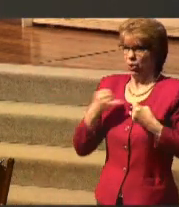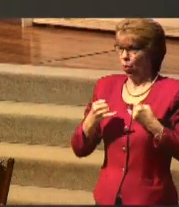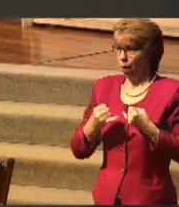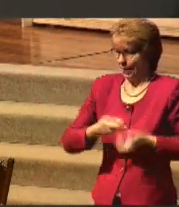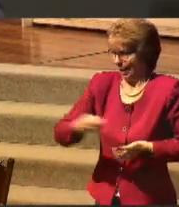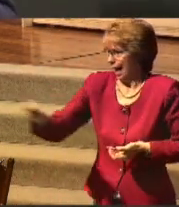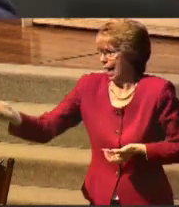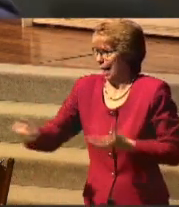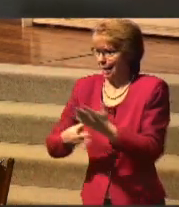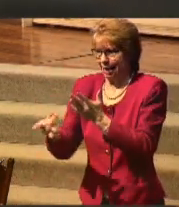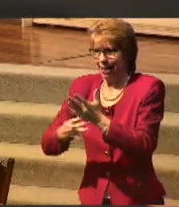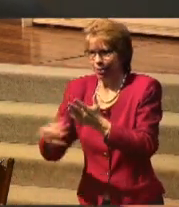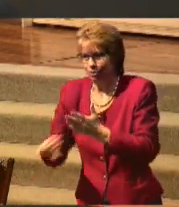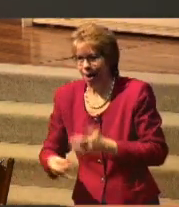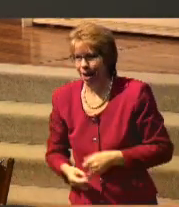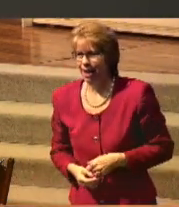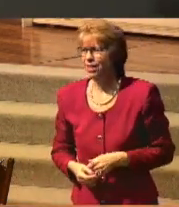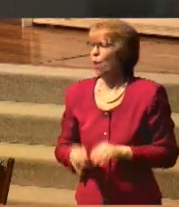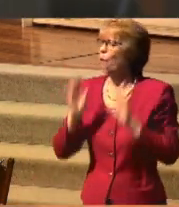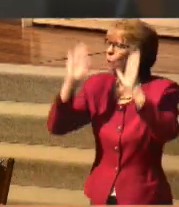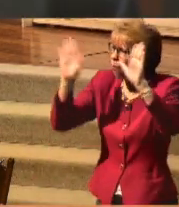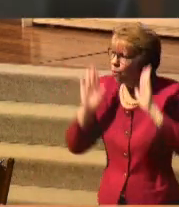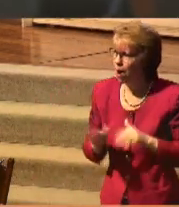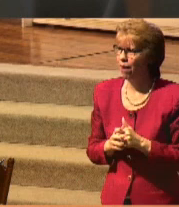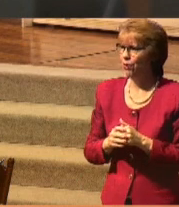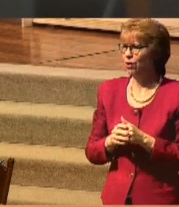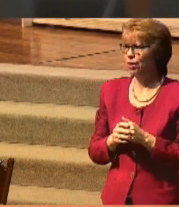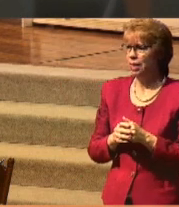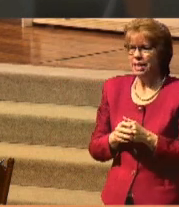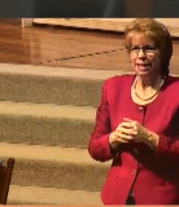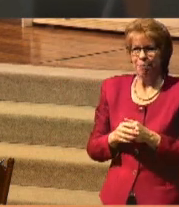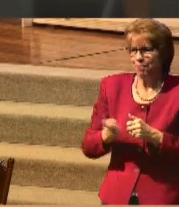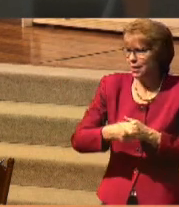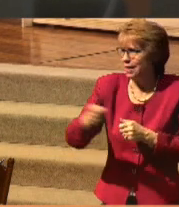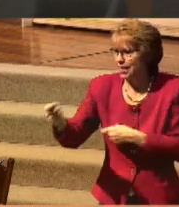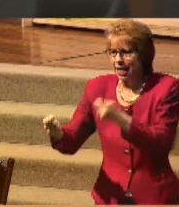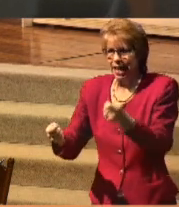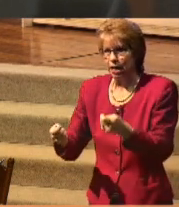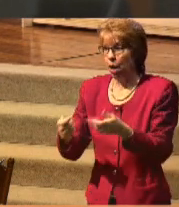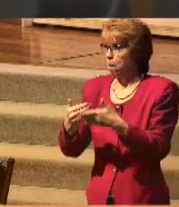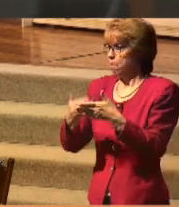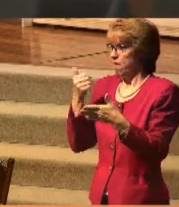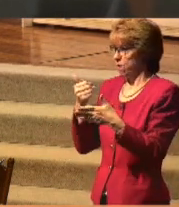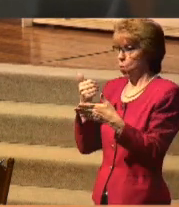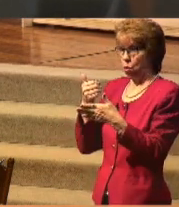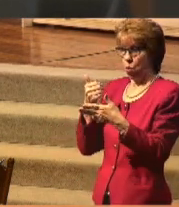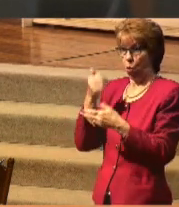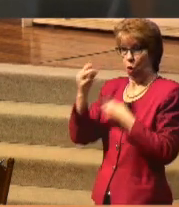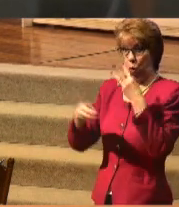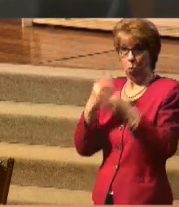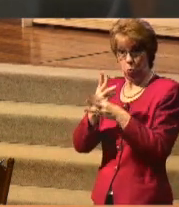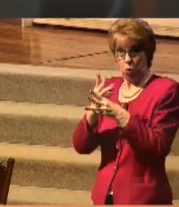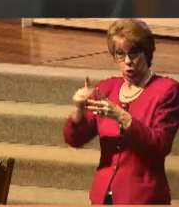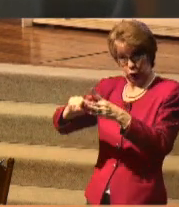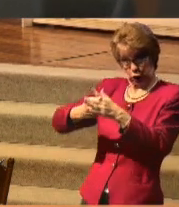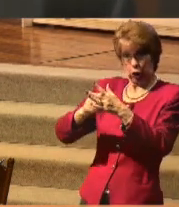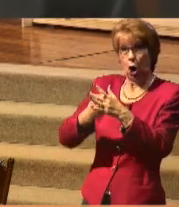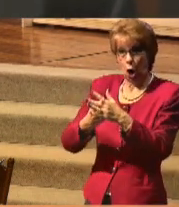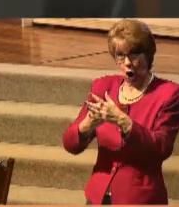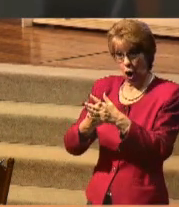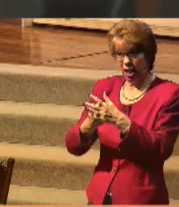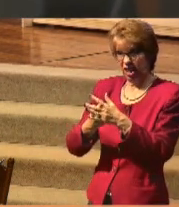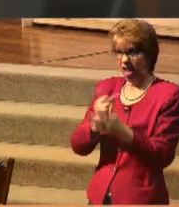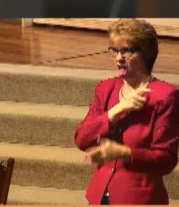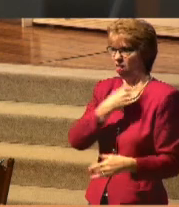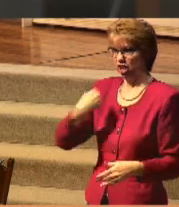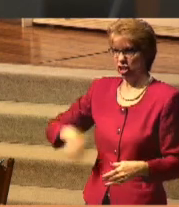a joy it is to just hand them something and talks about hours before the world rolled into the new decade of 2020, a group of Chinese doctors, and talks about